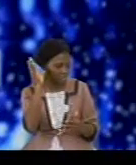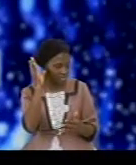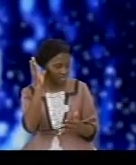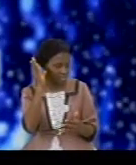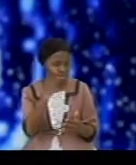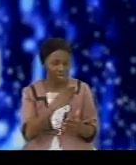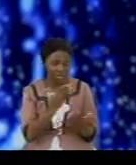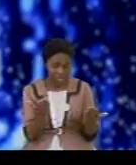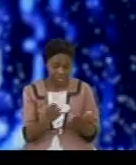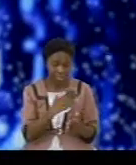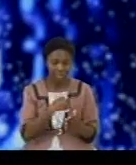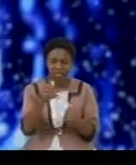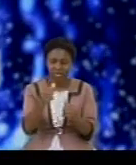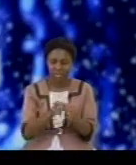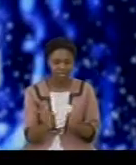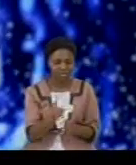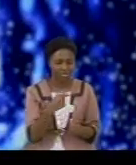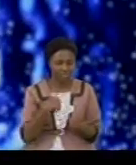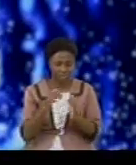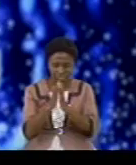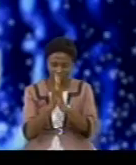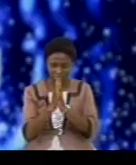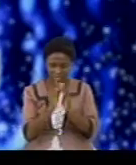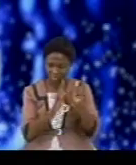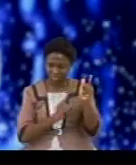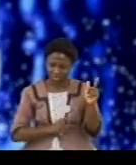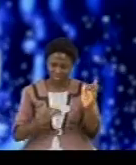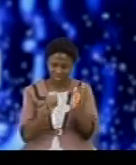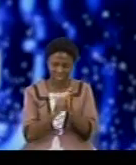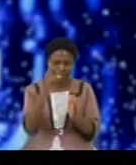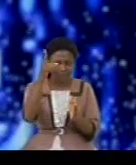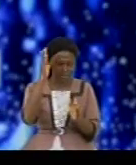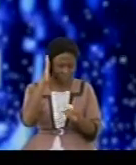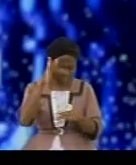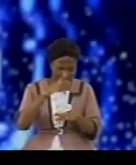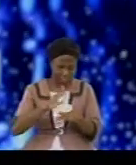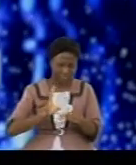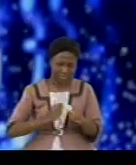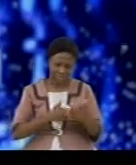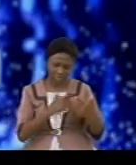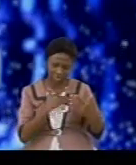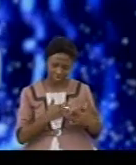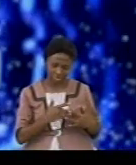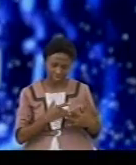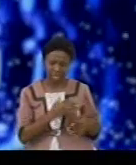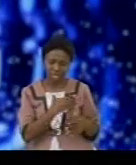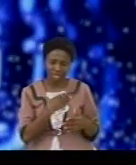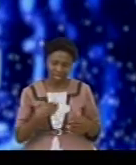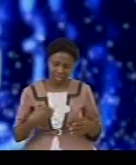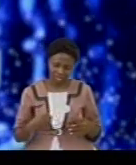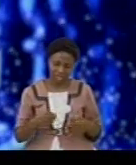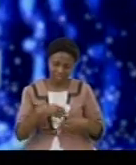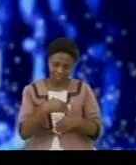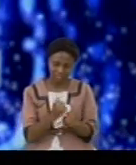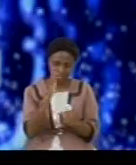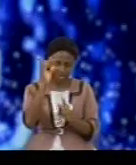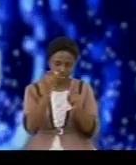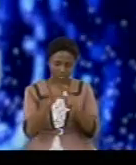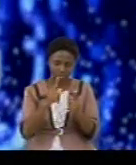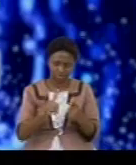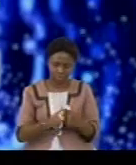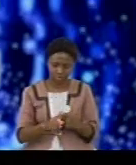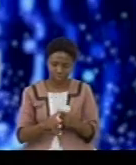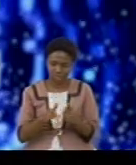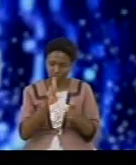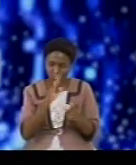everywhere, we pray, O Lord, that you will touch our hearts, causing your word to mix with faith in our hearts